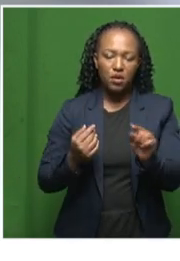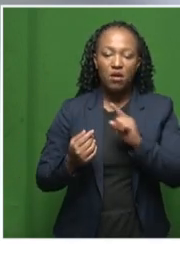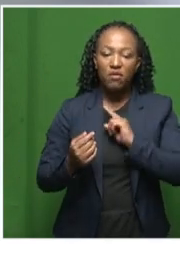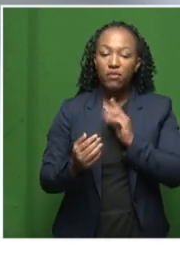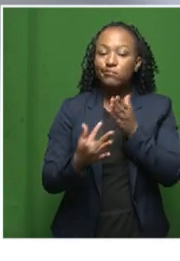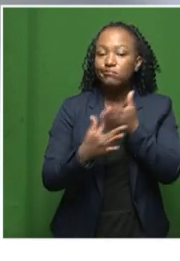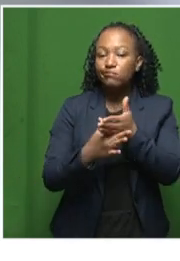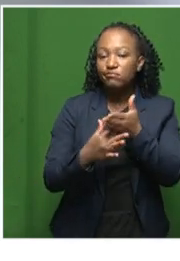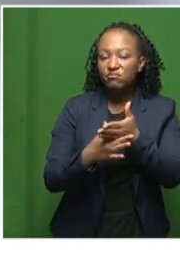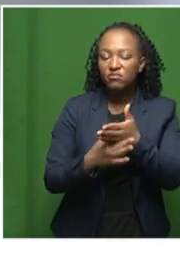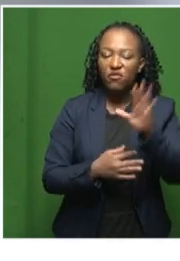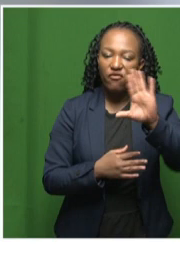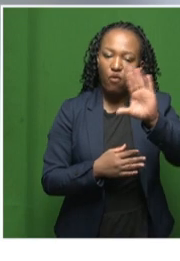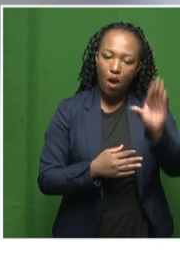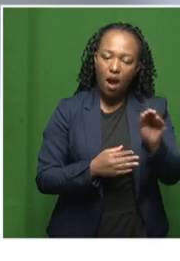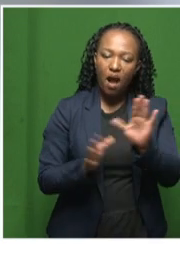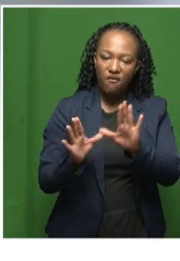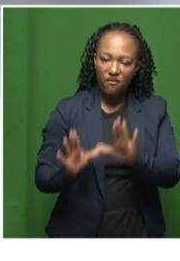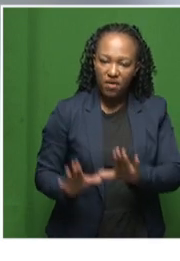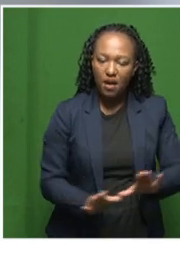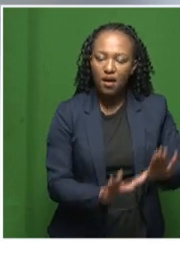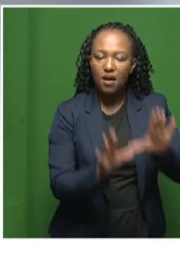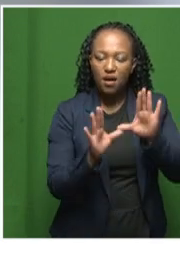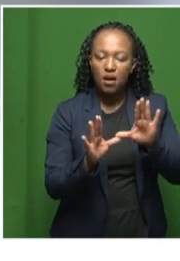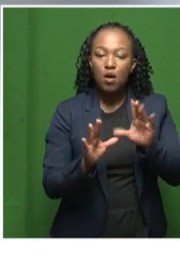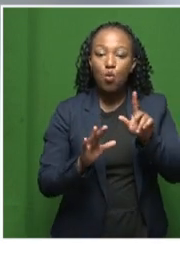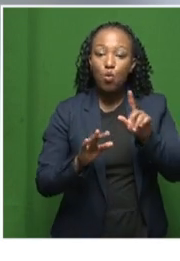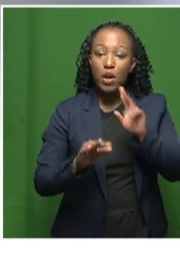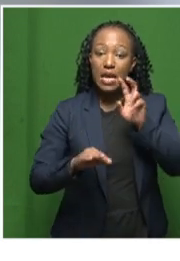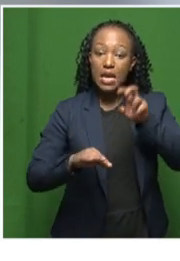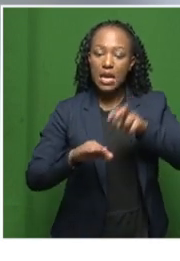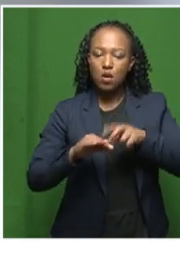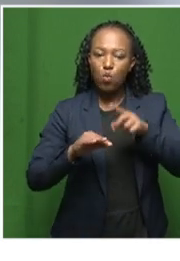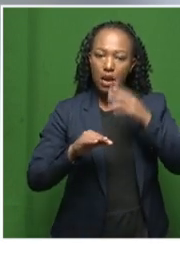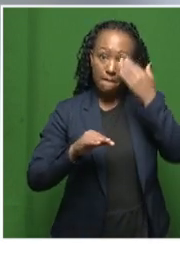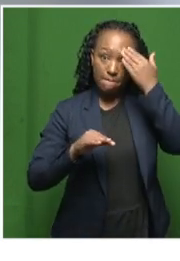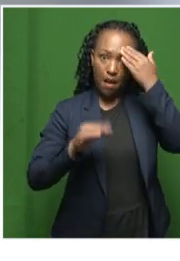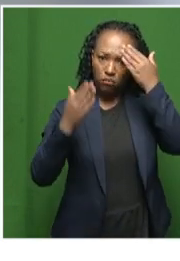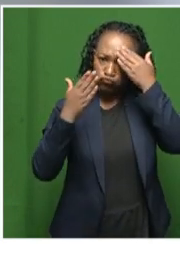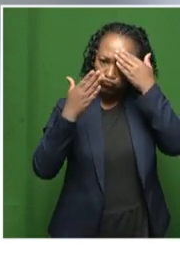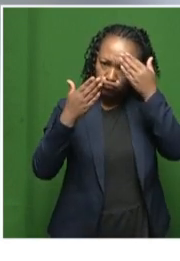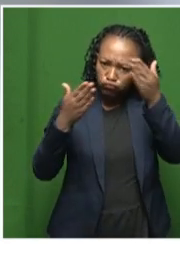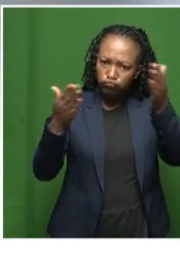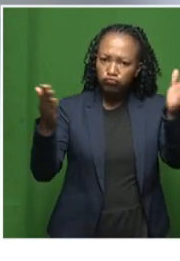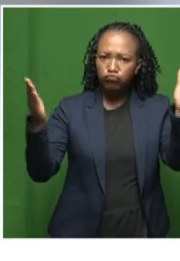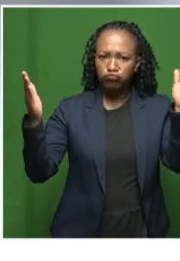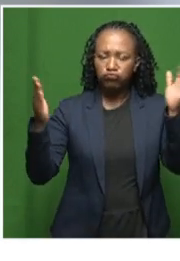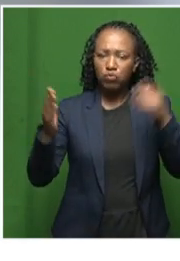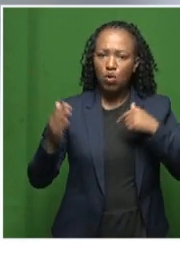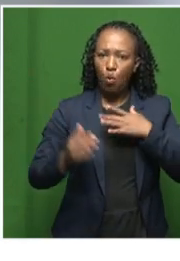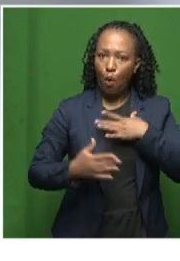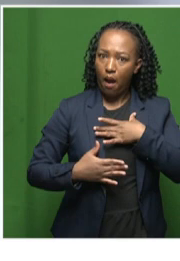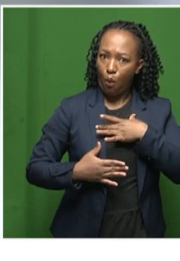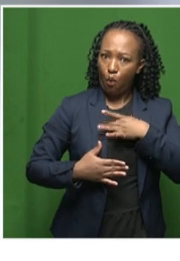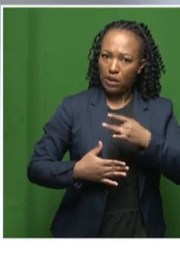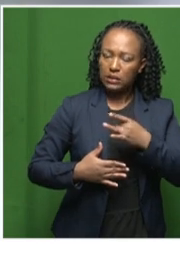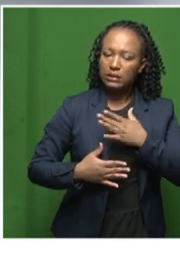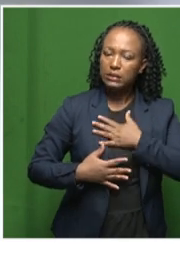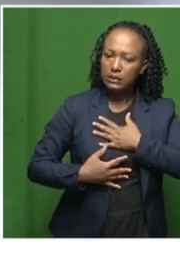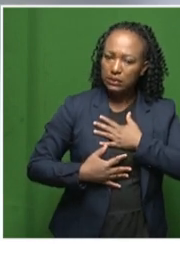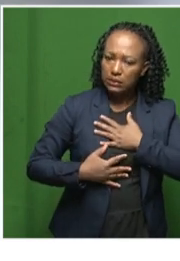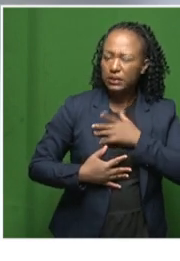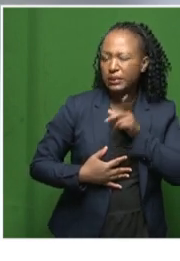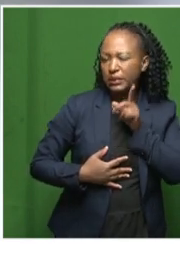the continent. So we require an open mind, and it requires a willingness to test innovation